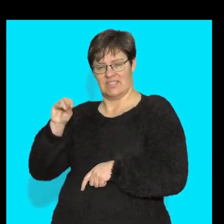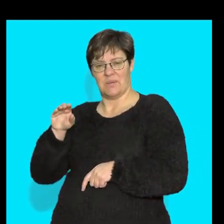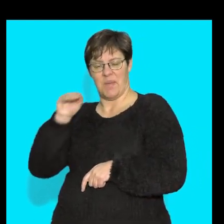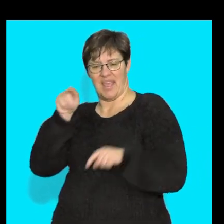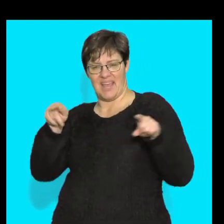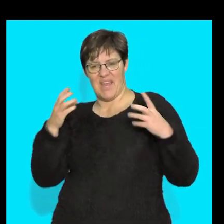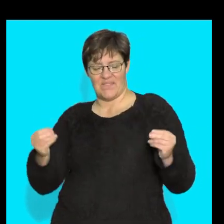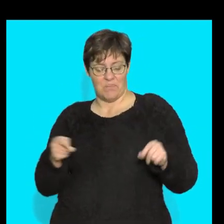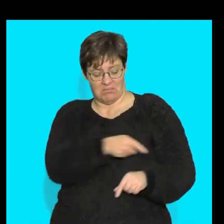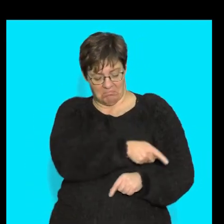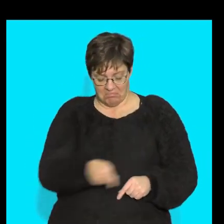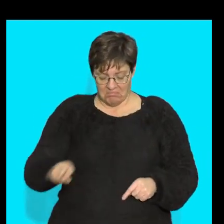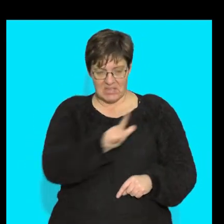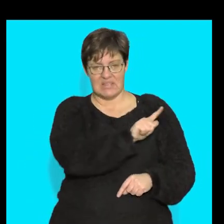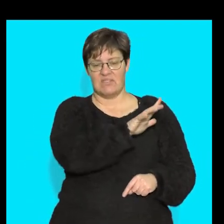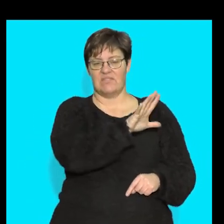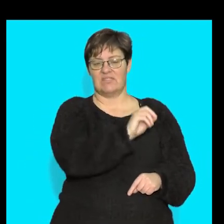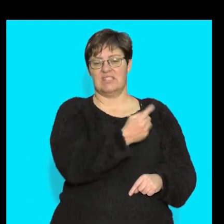people, they now sitting on